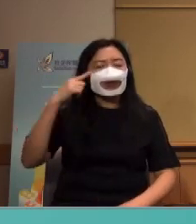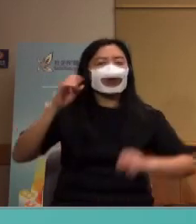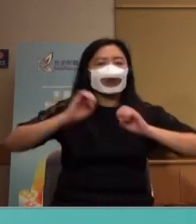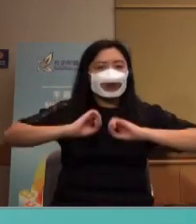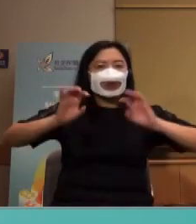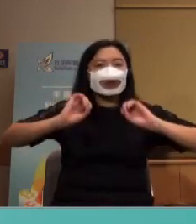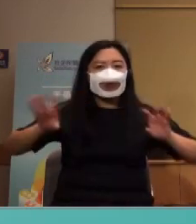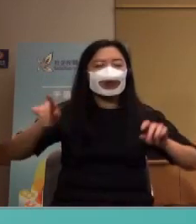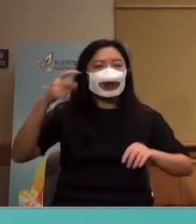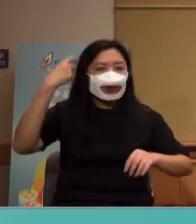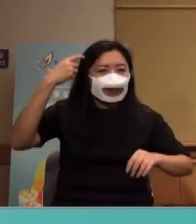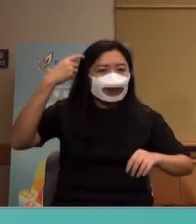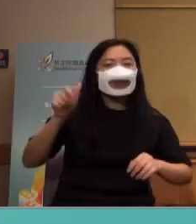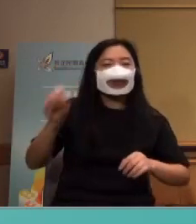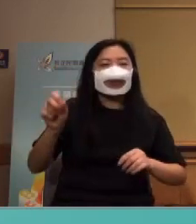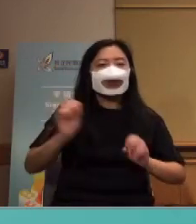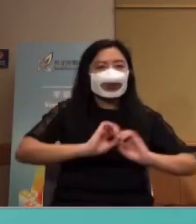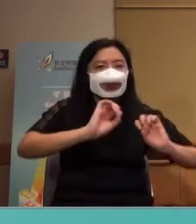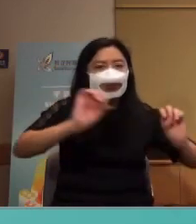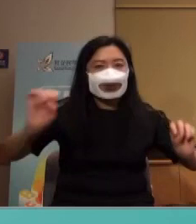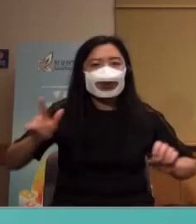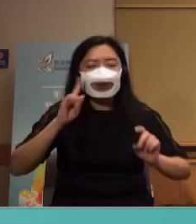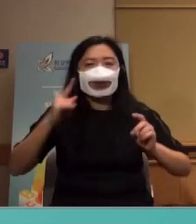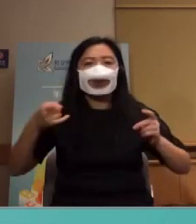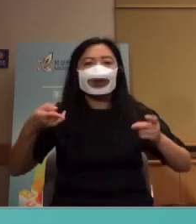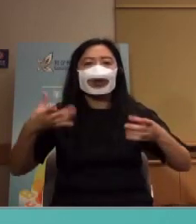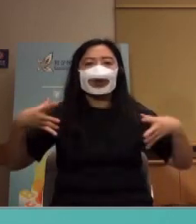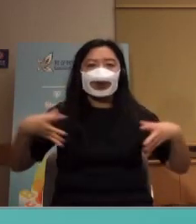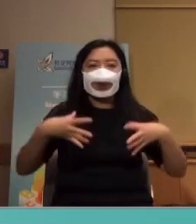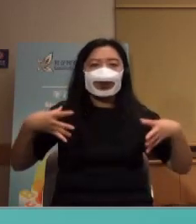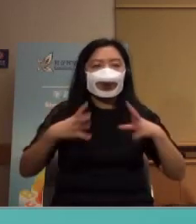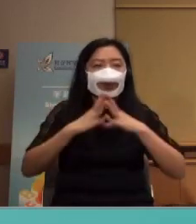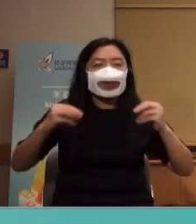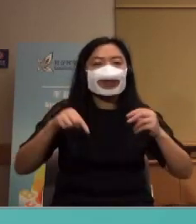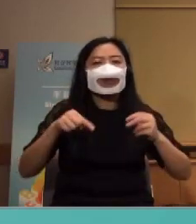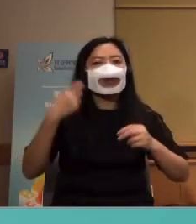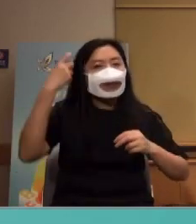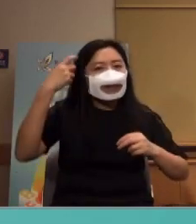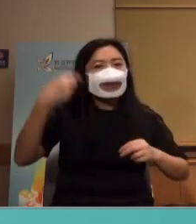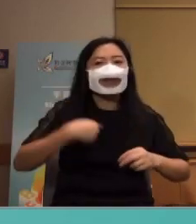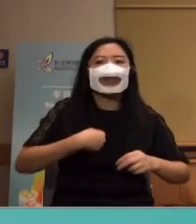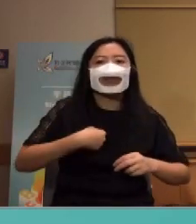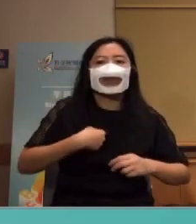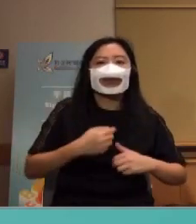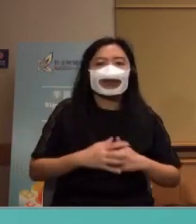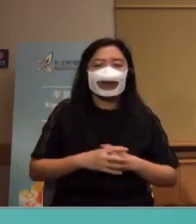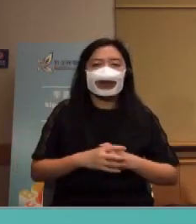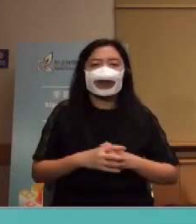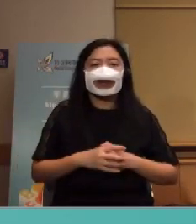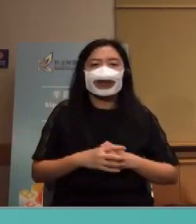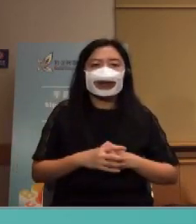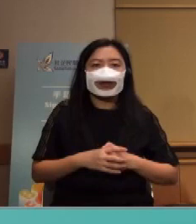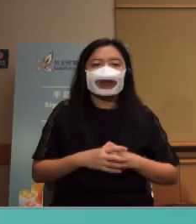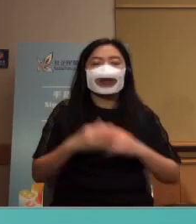everywhere. Still thinking how to make it, but this is what we should. This is the direction we are going forward.